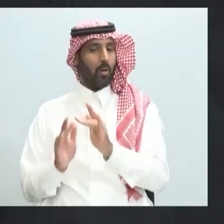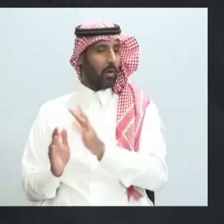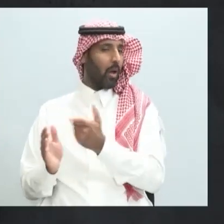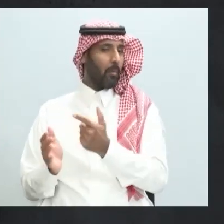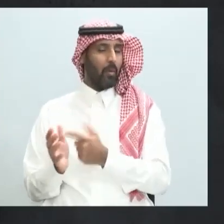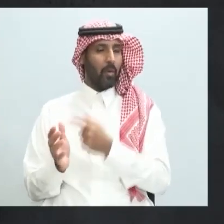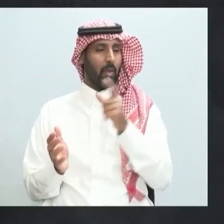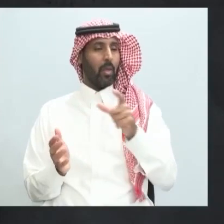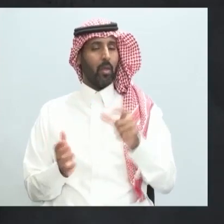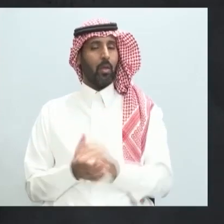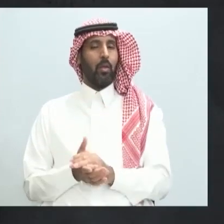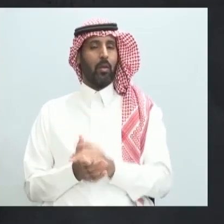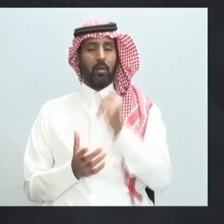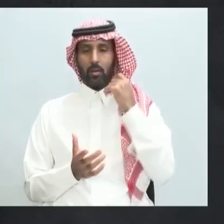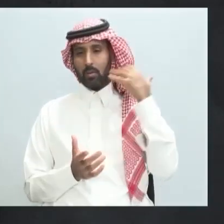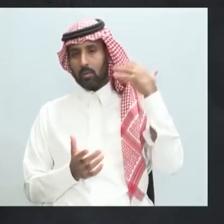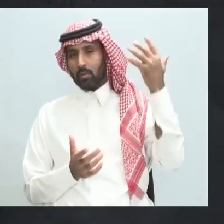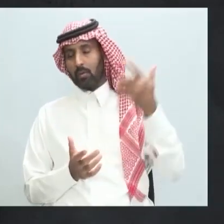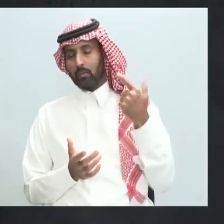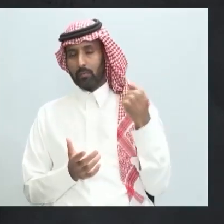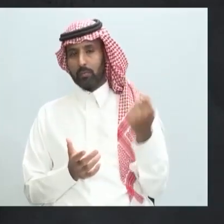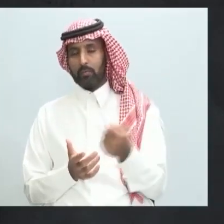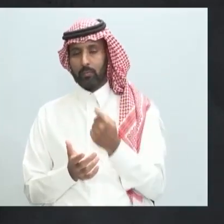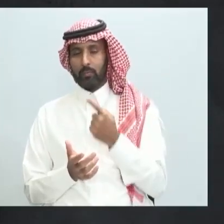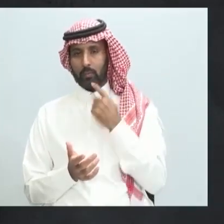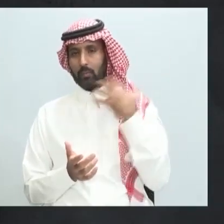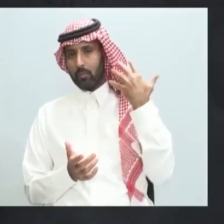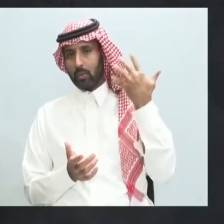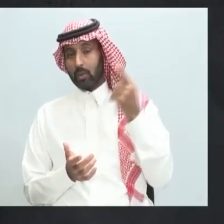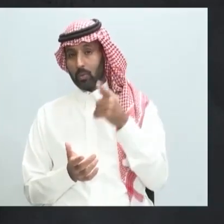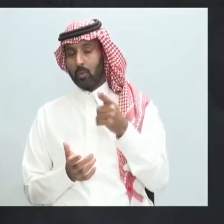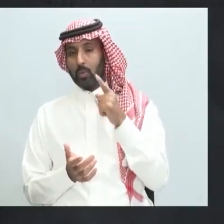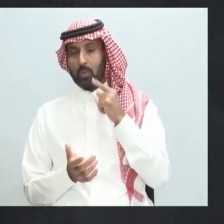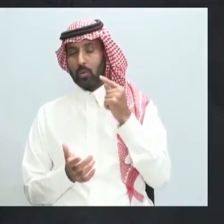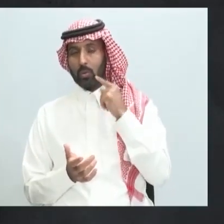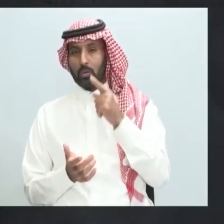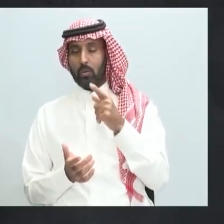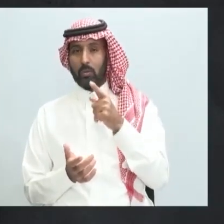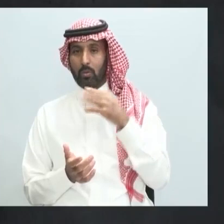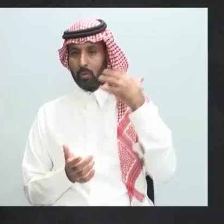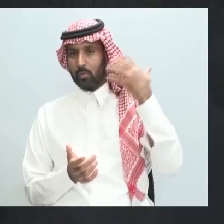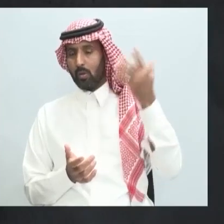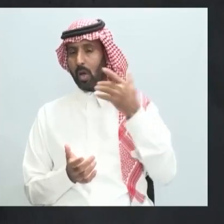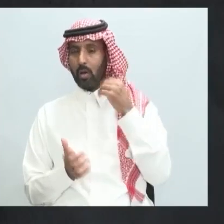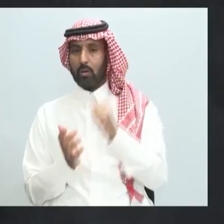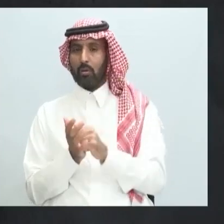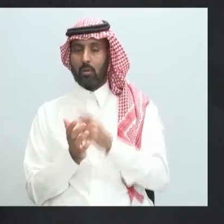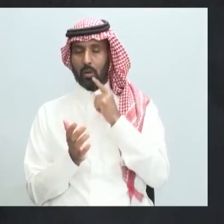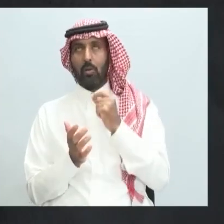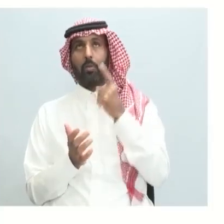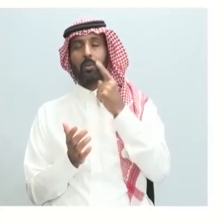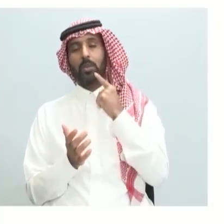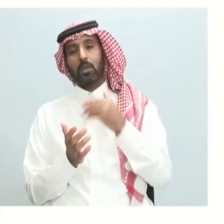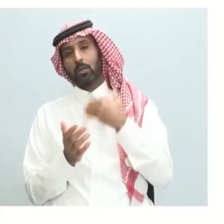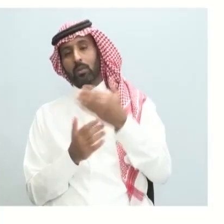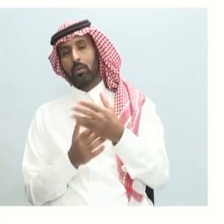facilities. So set your imagination free and try to imagine your dream home, and hopefully, inshallah, that it